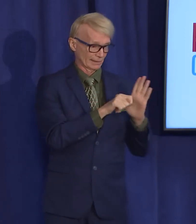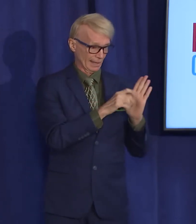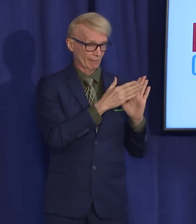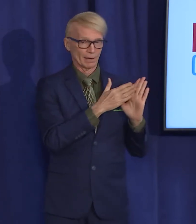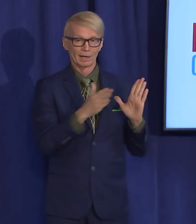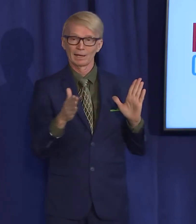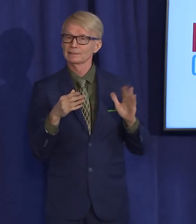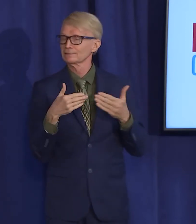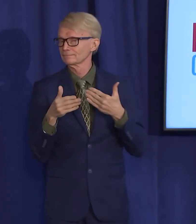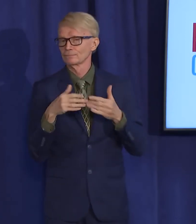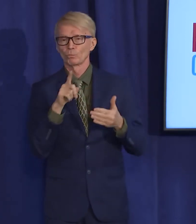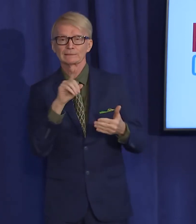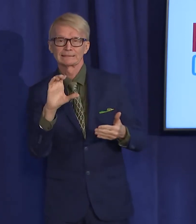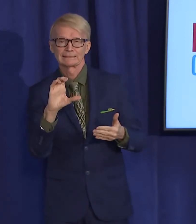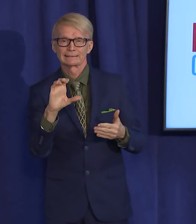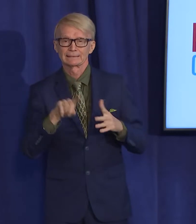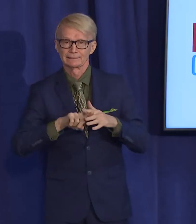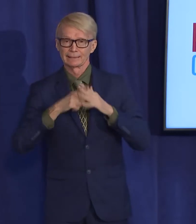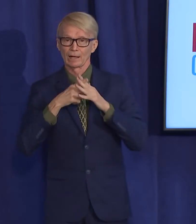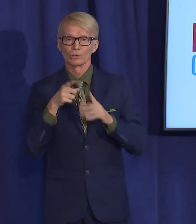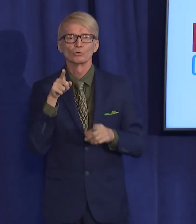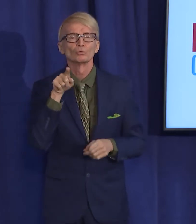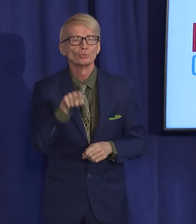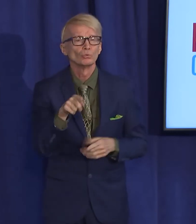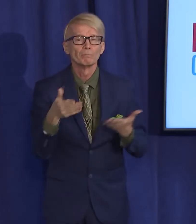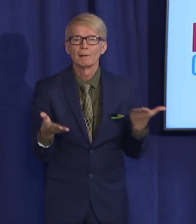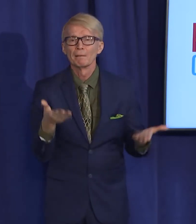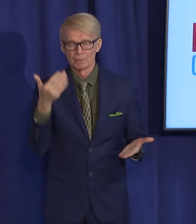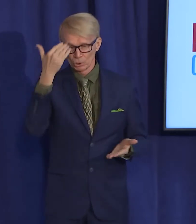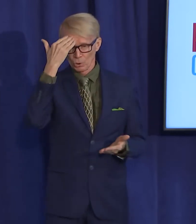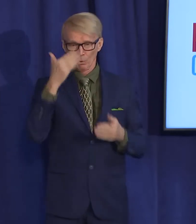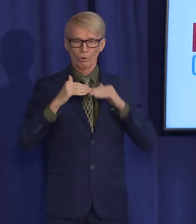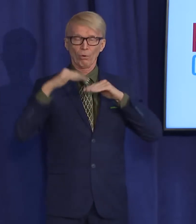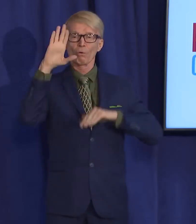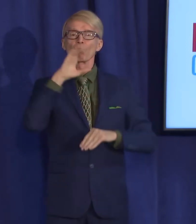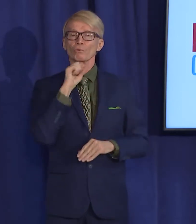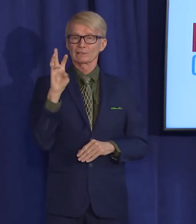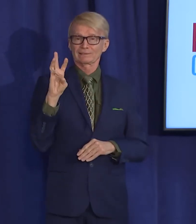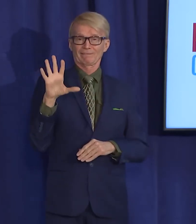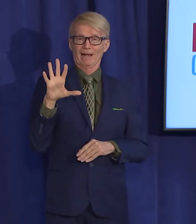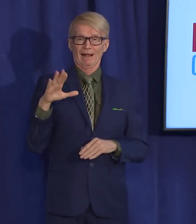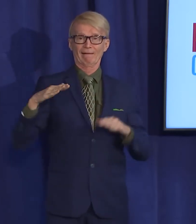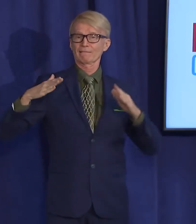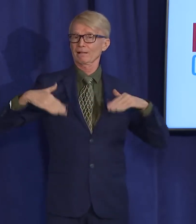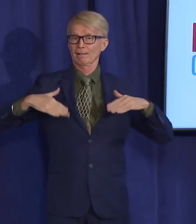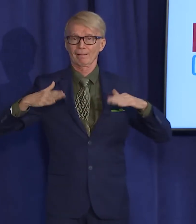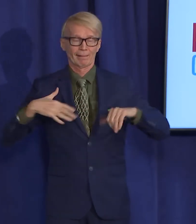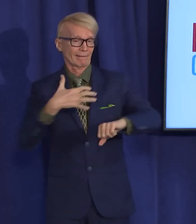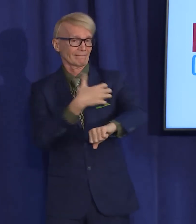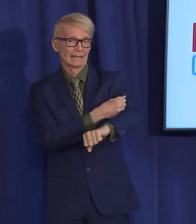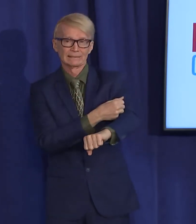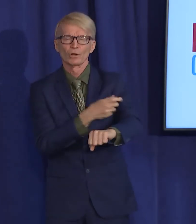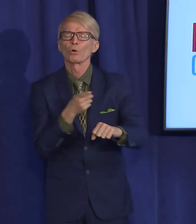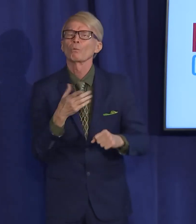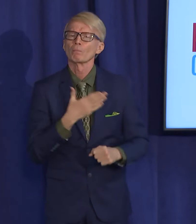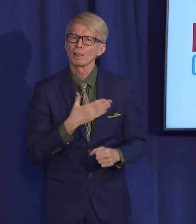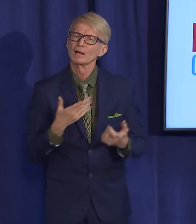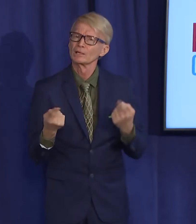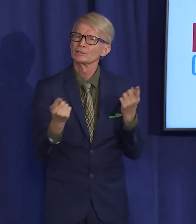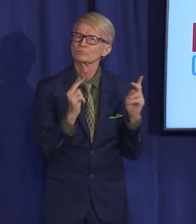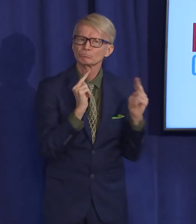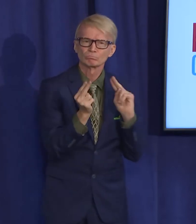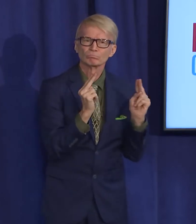1C. If you know any Chicago resident who is 65 or older who has not been vaccinated, you can also please help